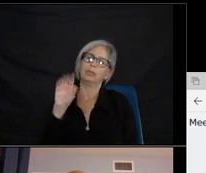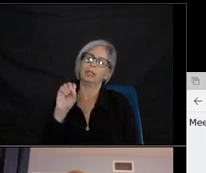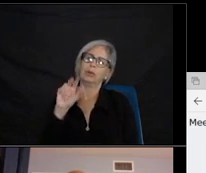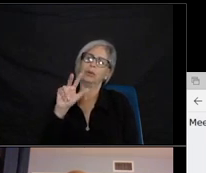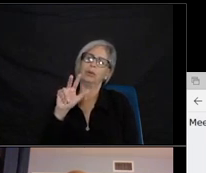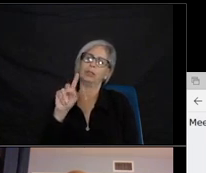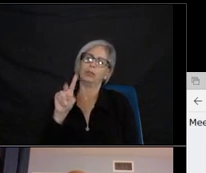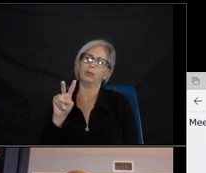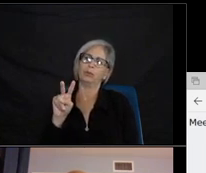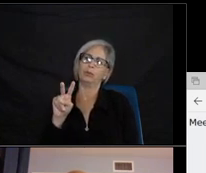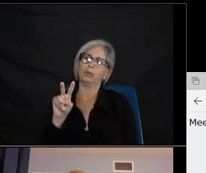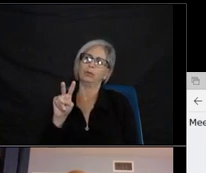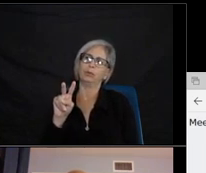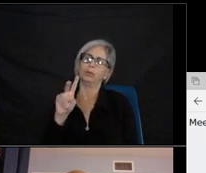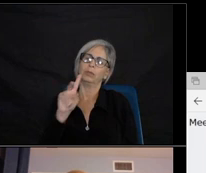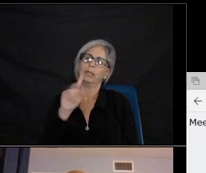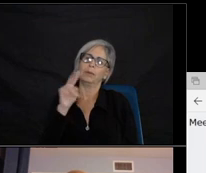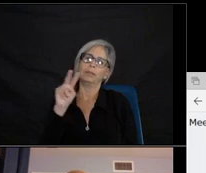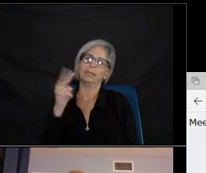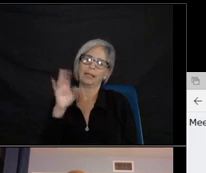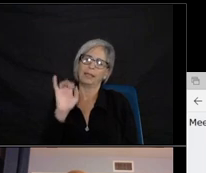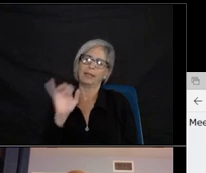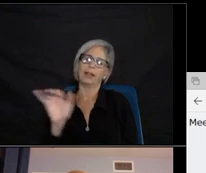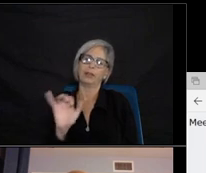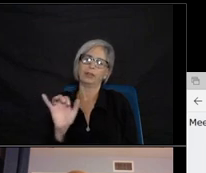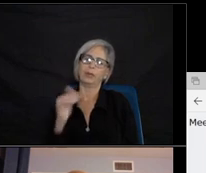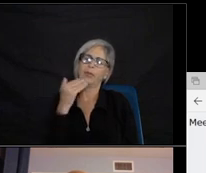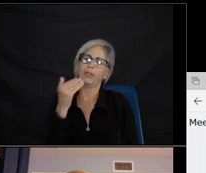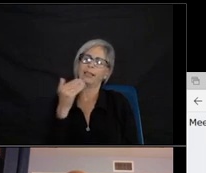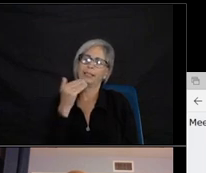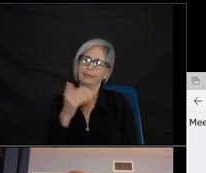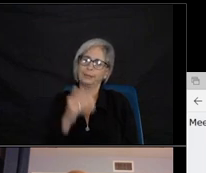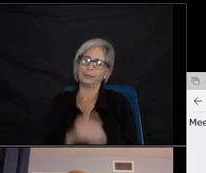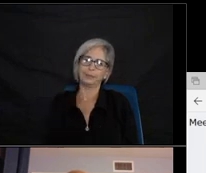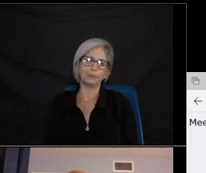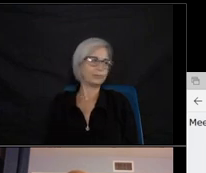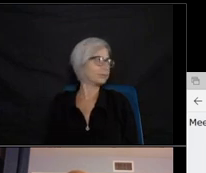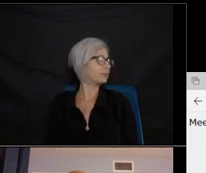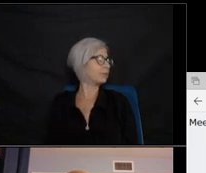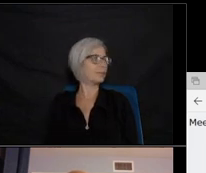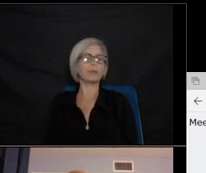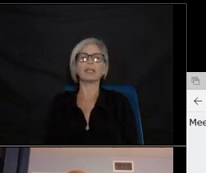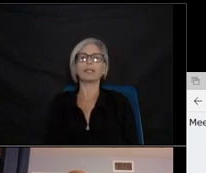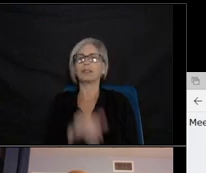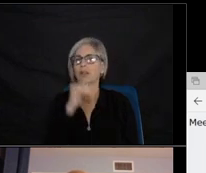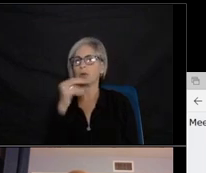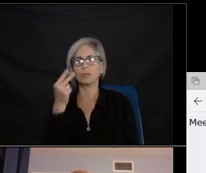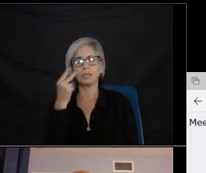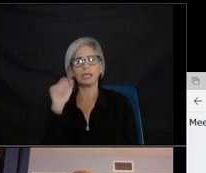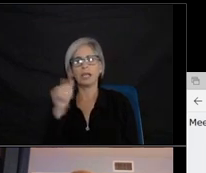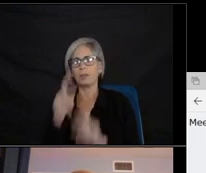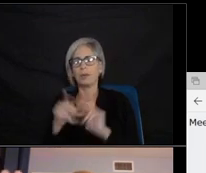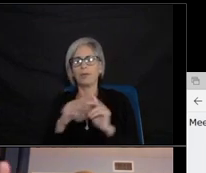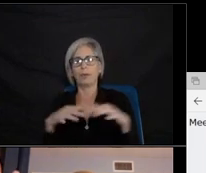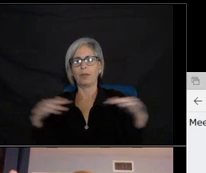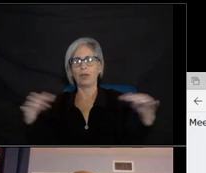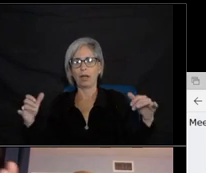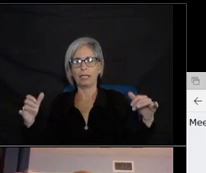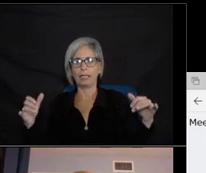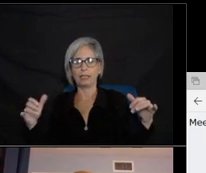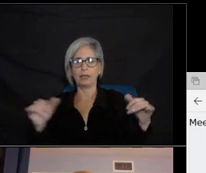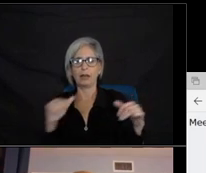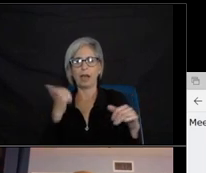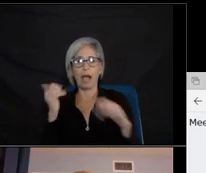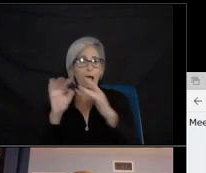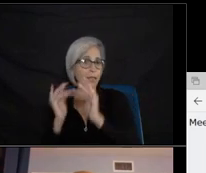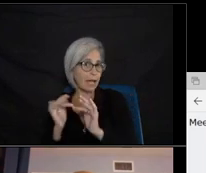20-032. I will gladly second that. Thank you. I do not see anyone else from the audience or anyone else